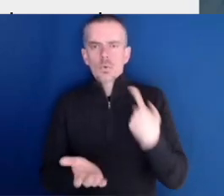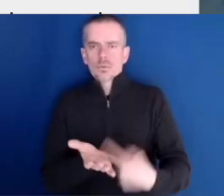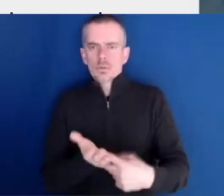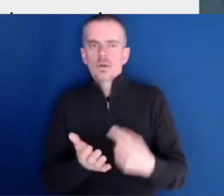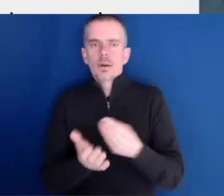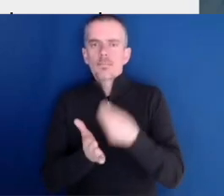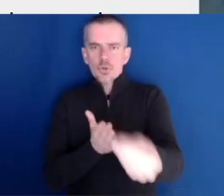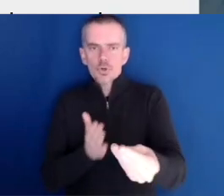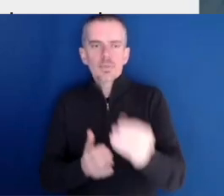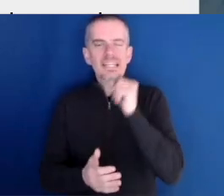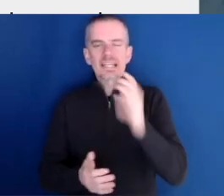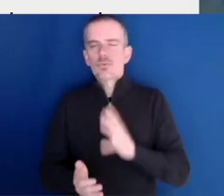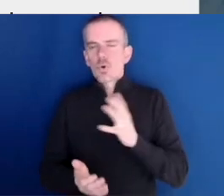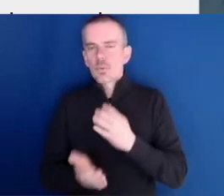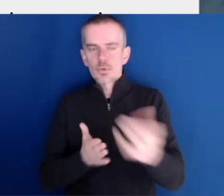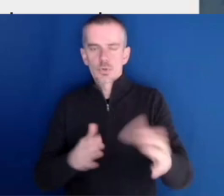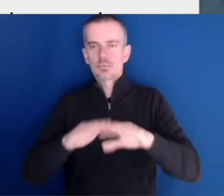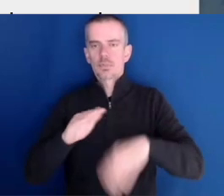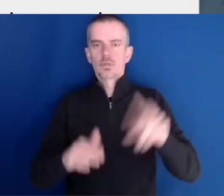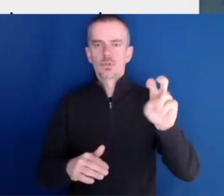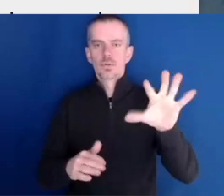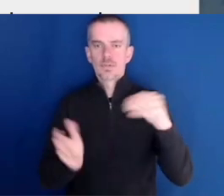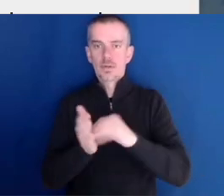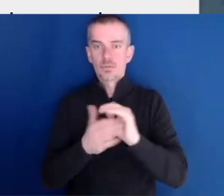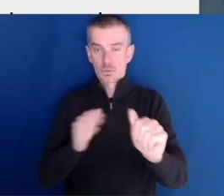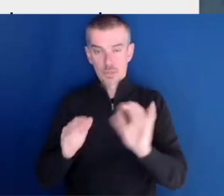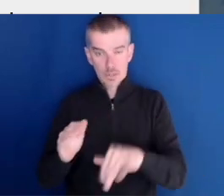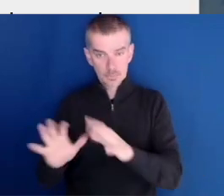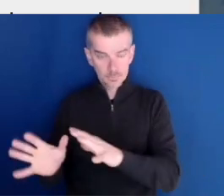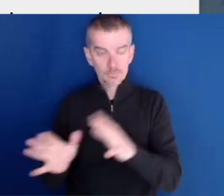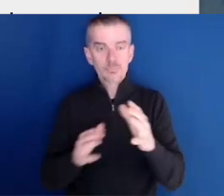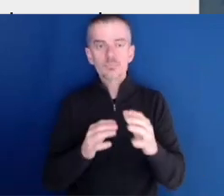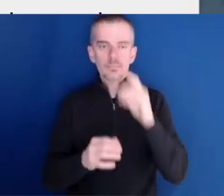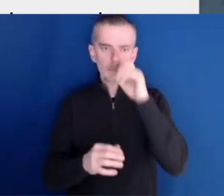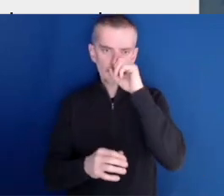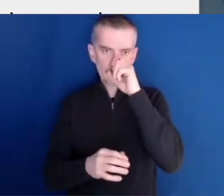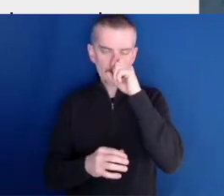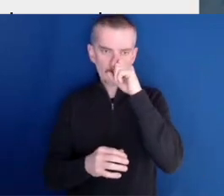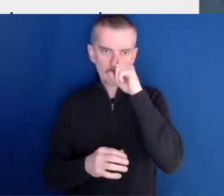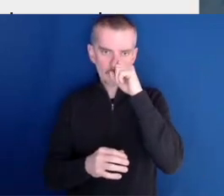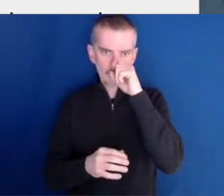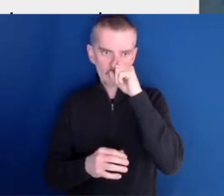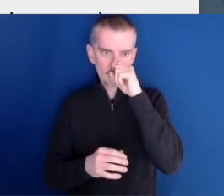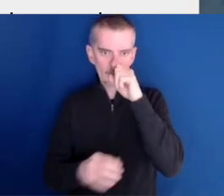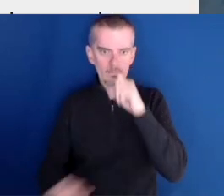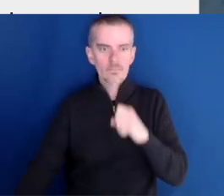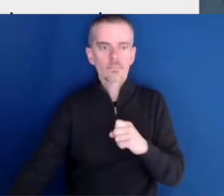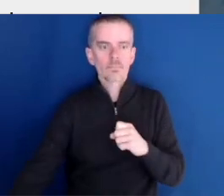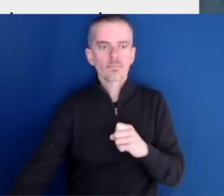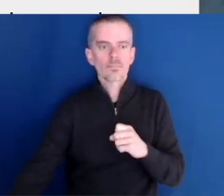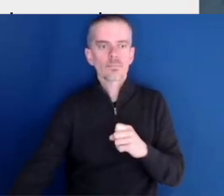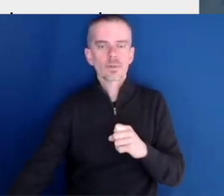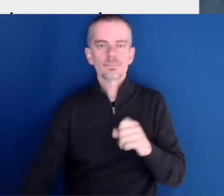Remember, those are going to be under $250,000, and these are going to include, excuse me, they're